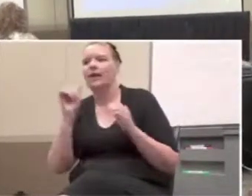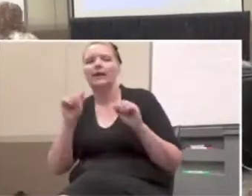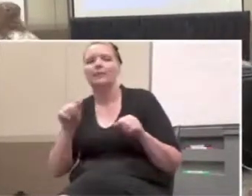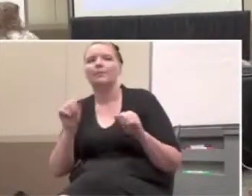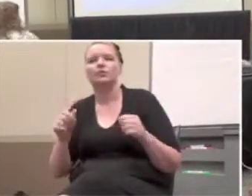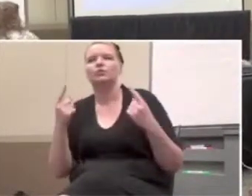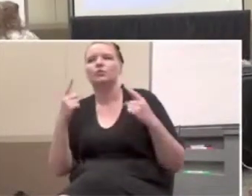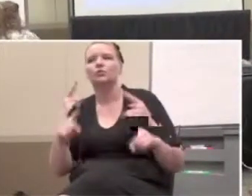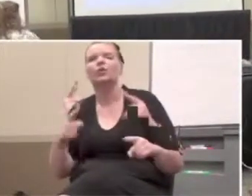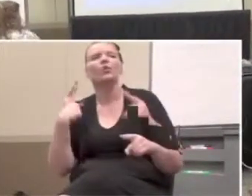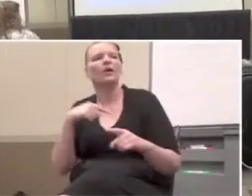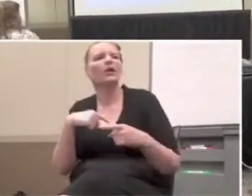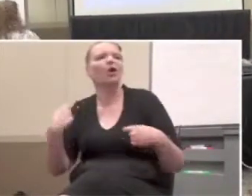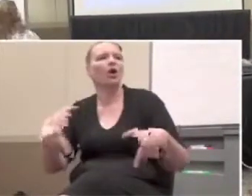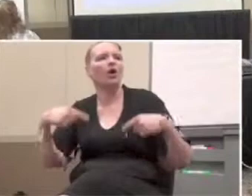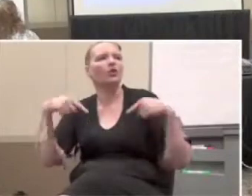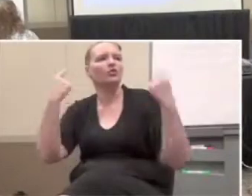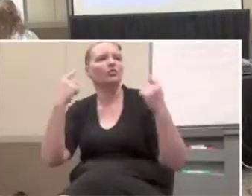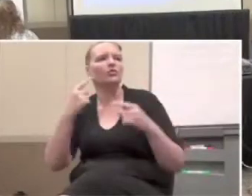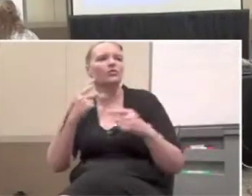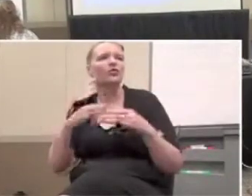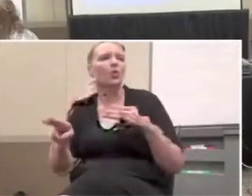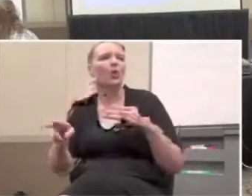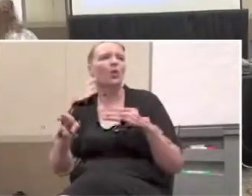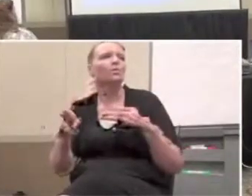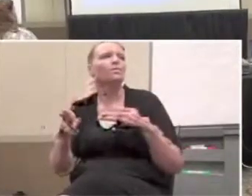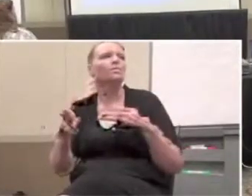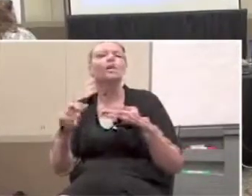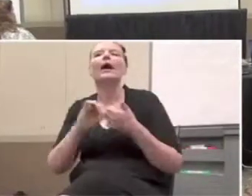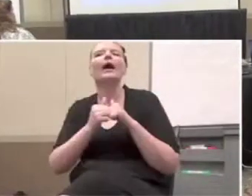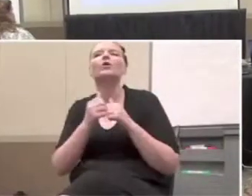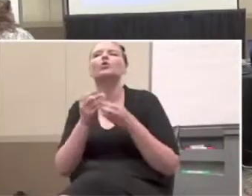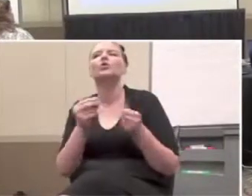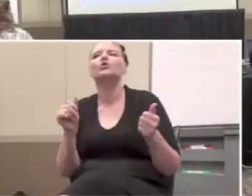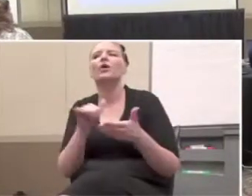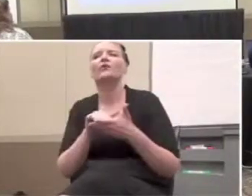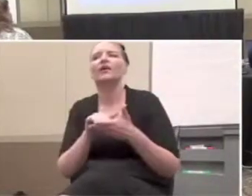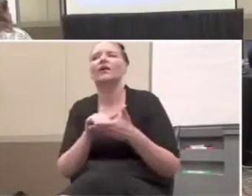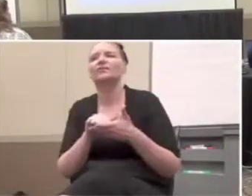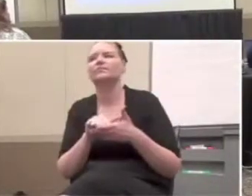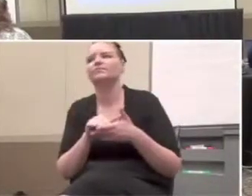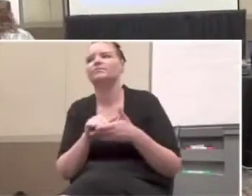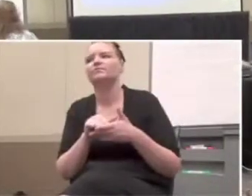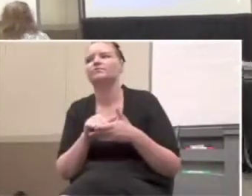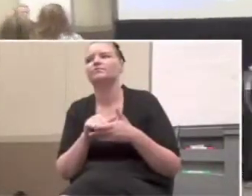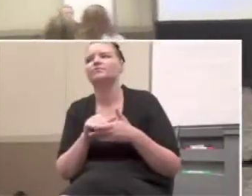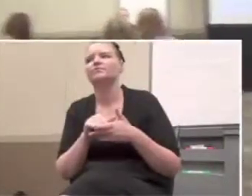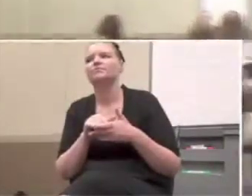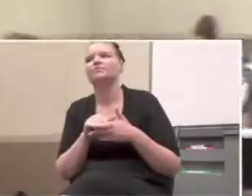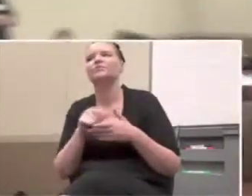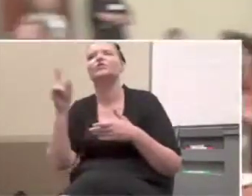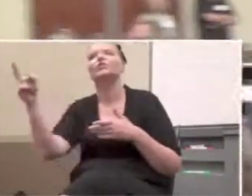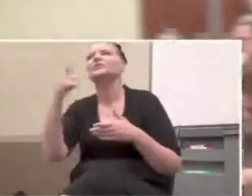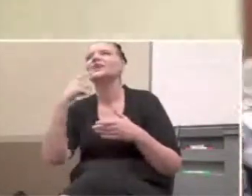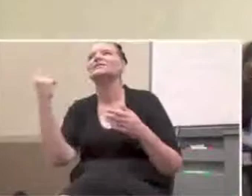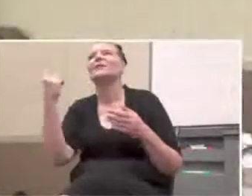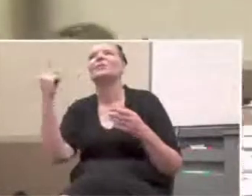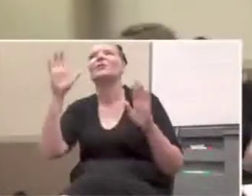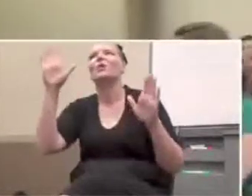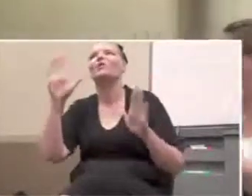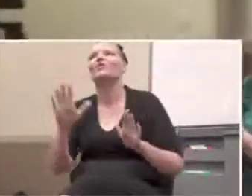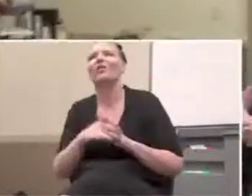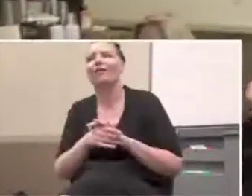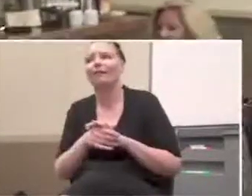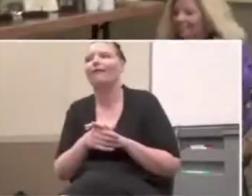initially, though. No. We argued for a while. Okay. And how did you resolve that part? What, I don't know. You said something wonderful.